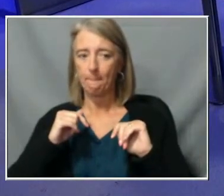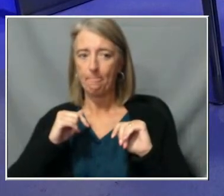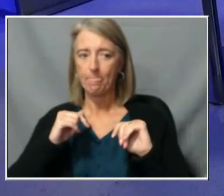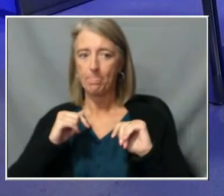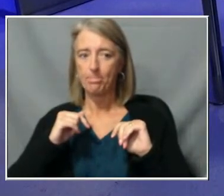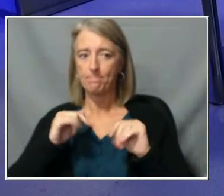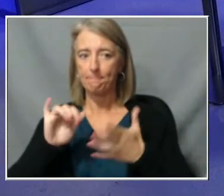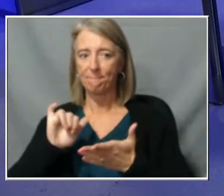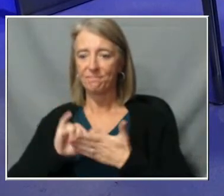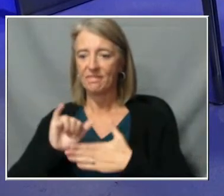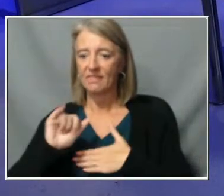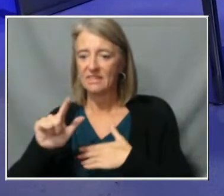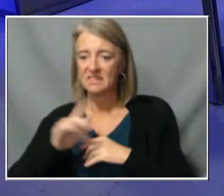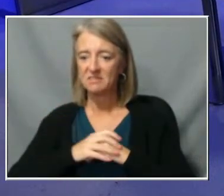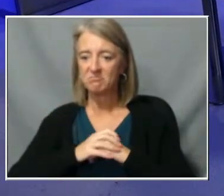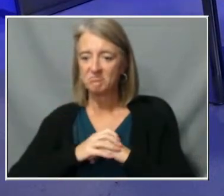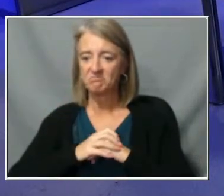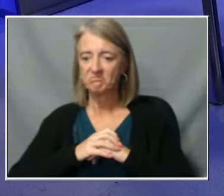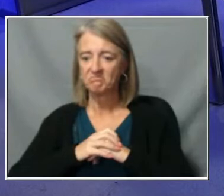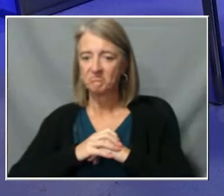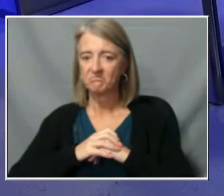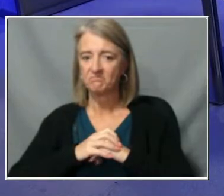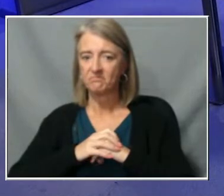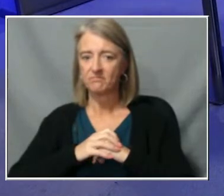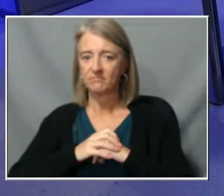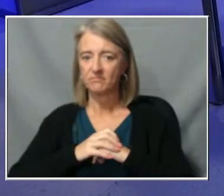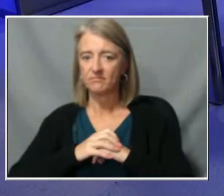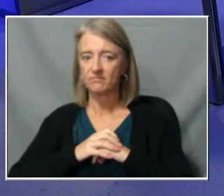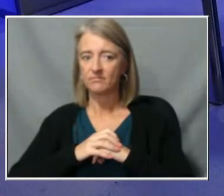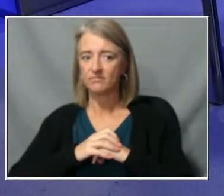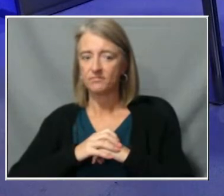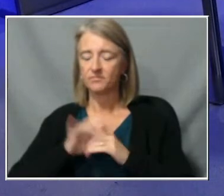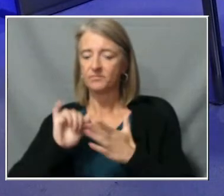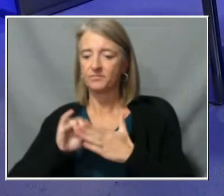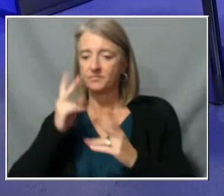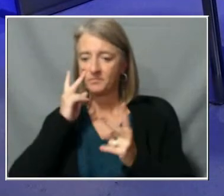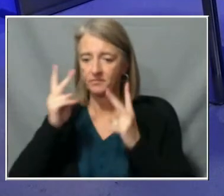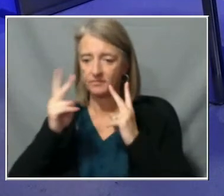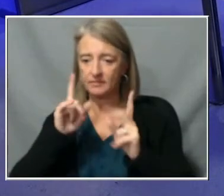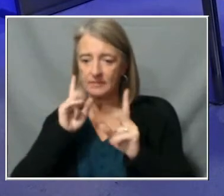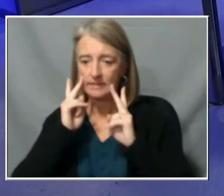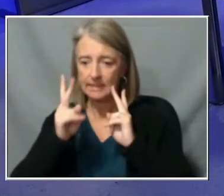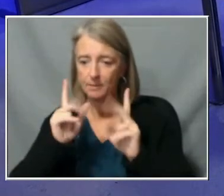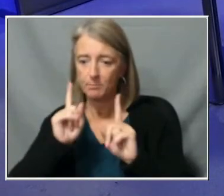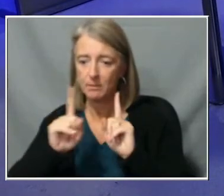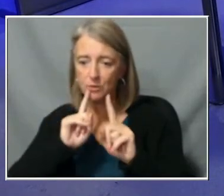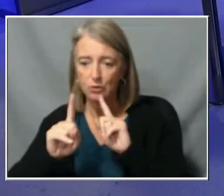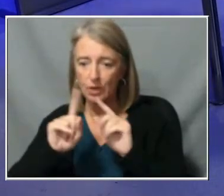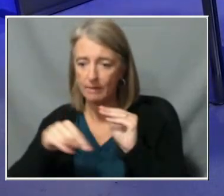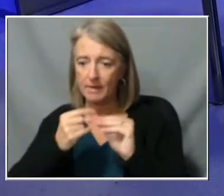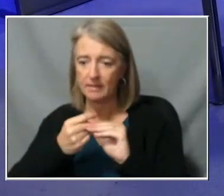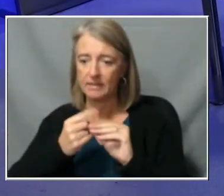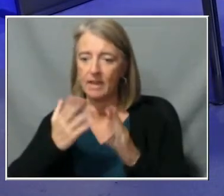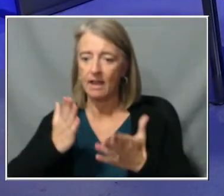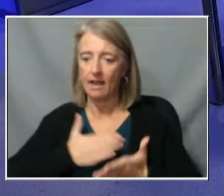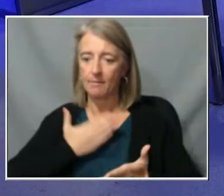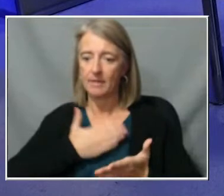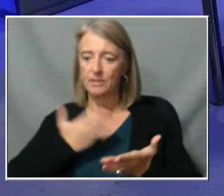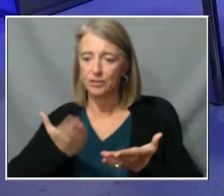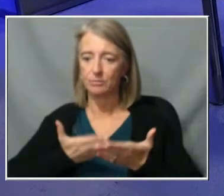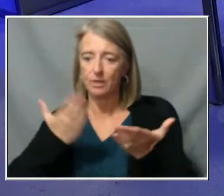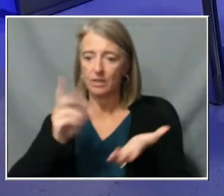that's not bad. What about you? One of the things that we see, and people don't talk about it. Yes, right? exactly. And so I'm glad you brought it up, Dr. Bowman,